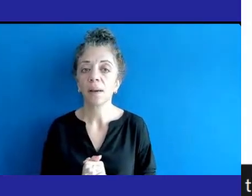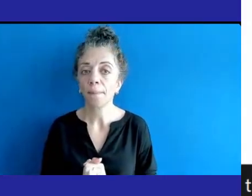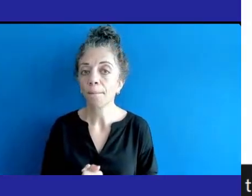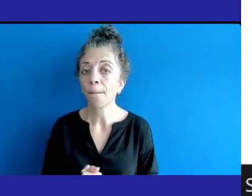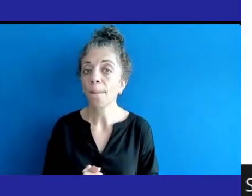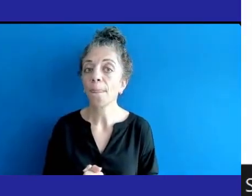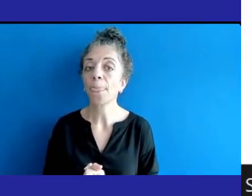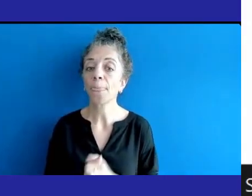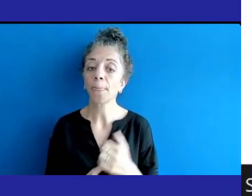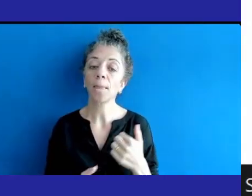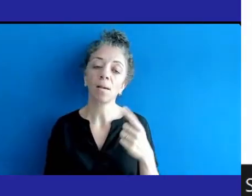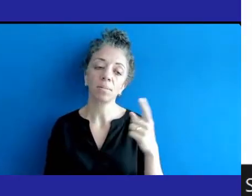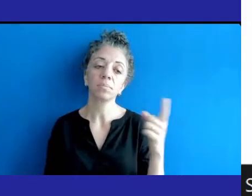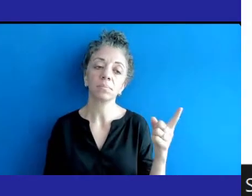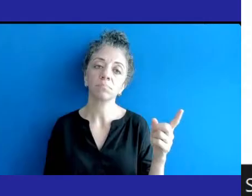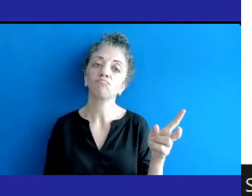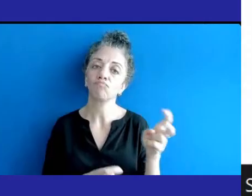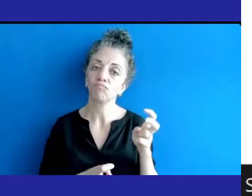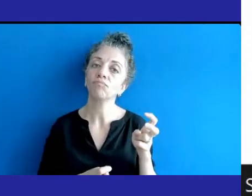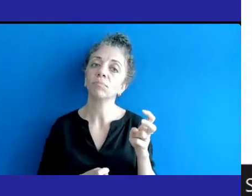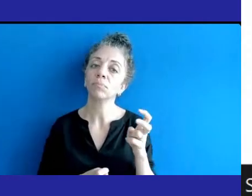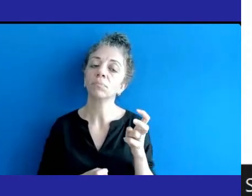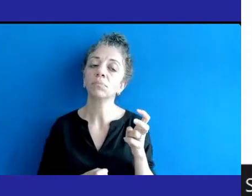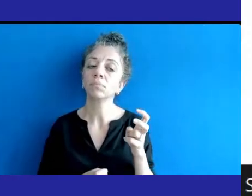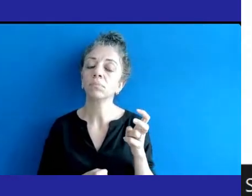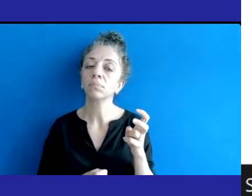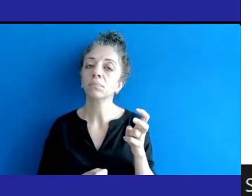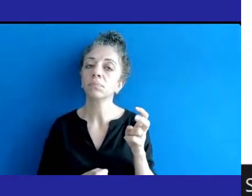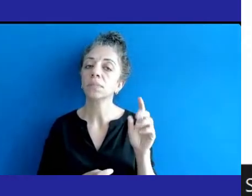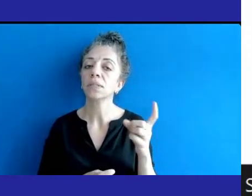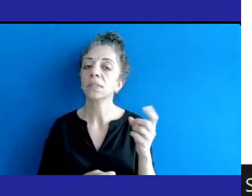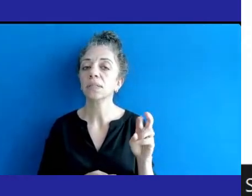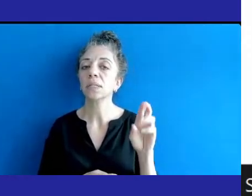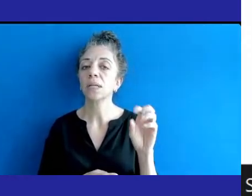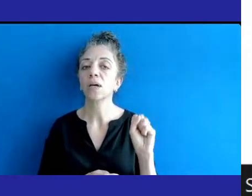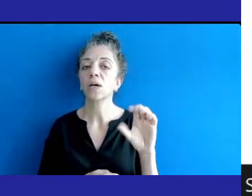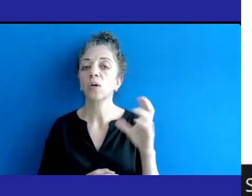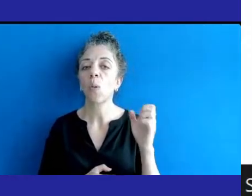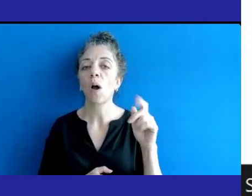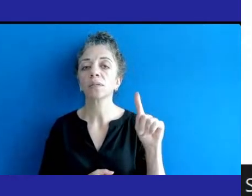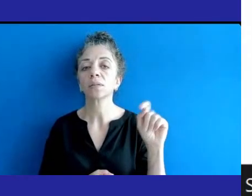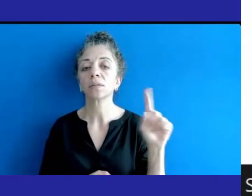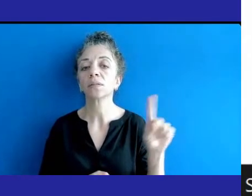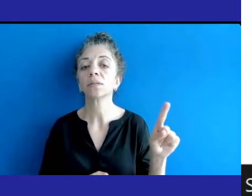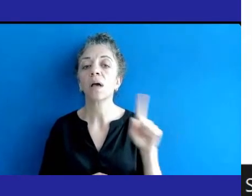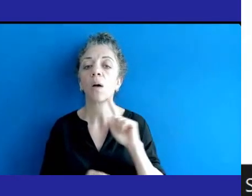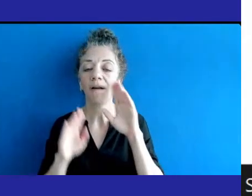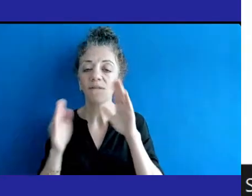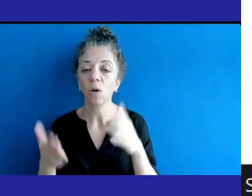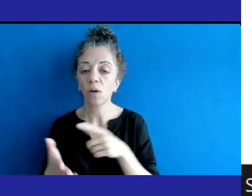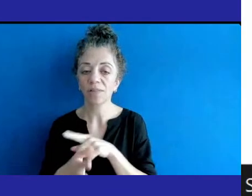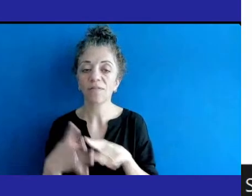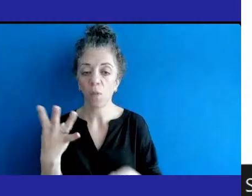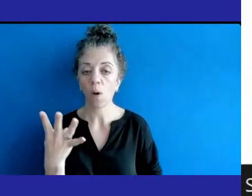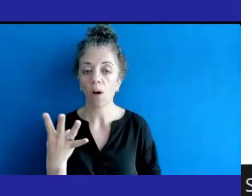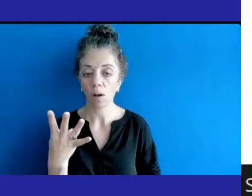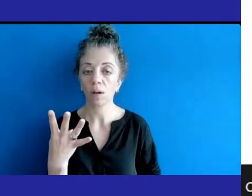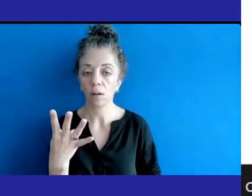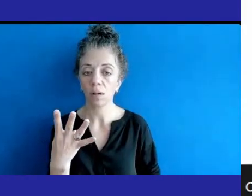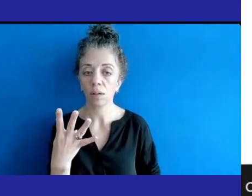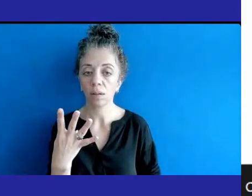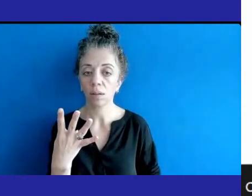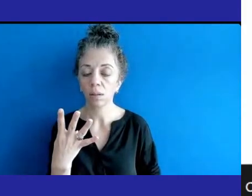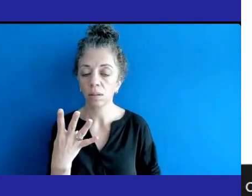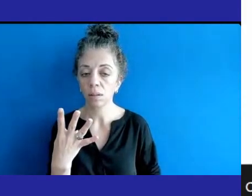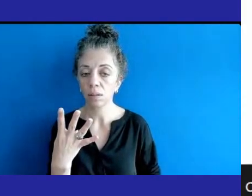Dr. Schwartz, I'd like to provide this update for MetroPlus, focusing on 4 areas. First and foremost, on